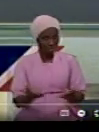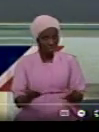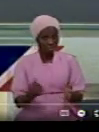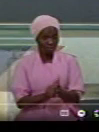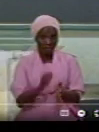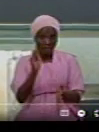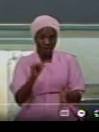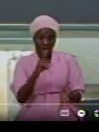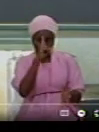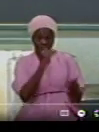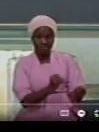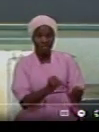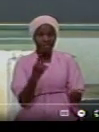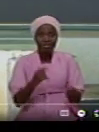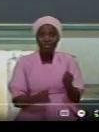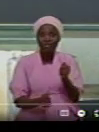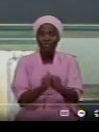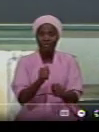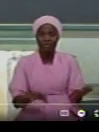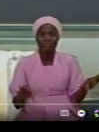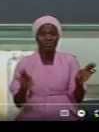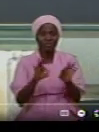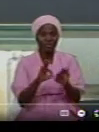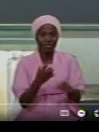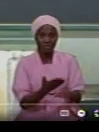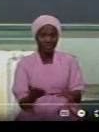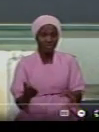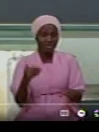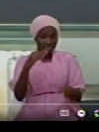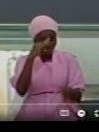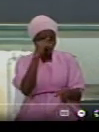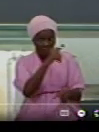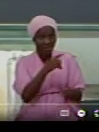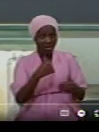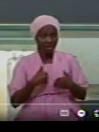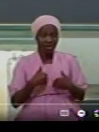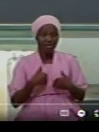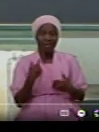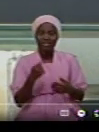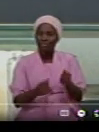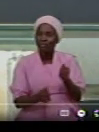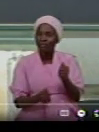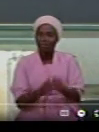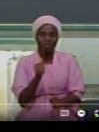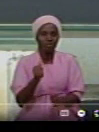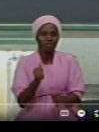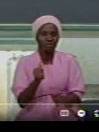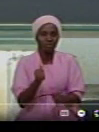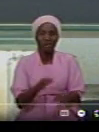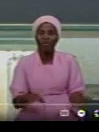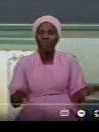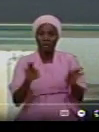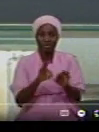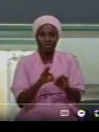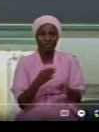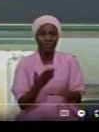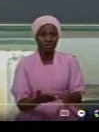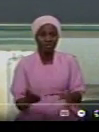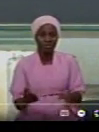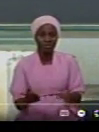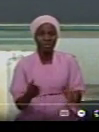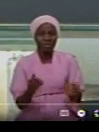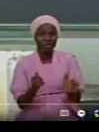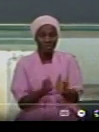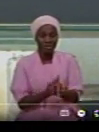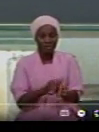the most precious thing he had, the most precious commodity he could